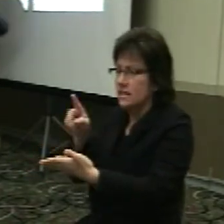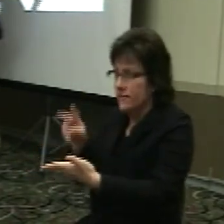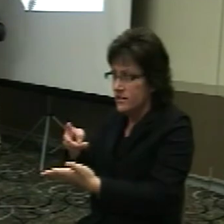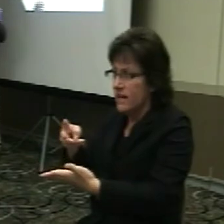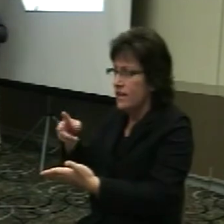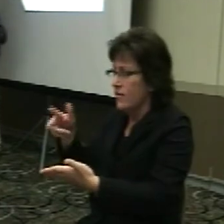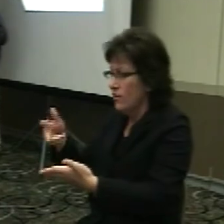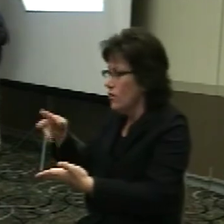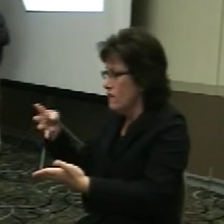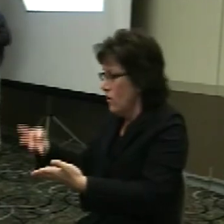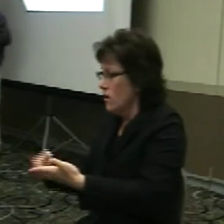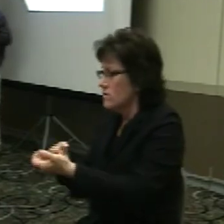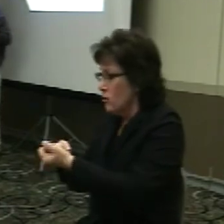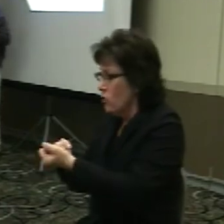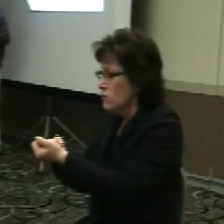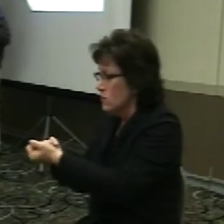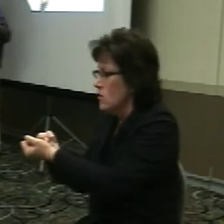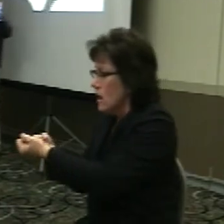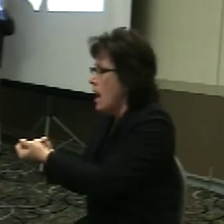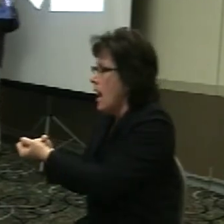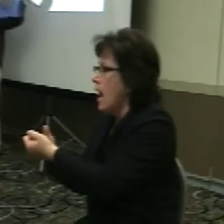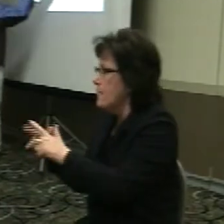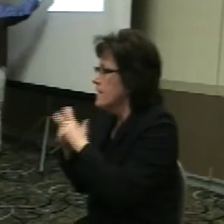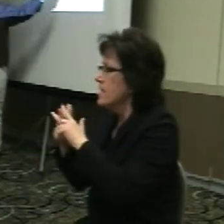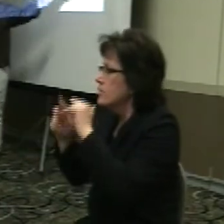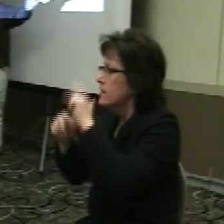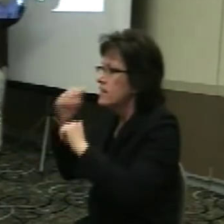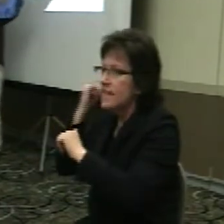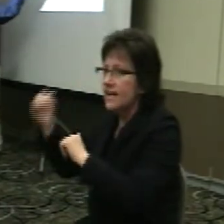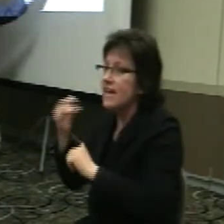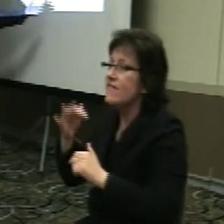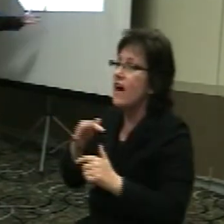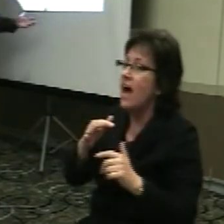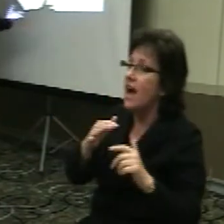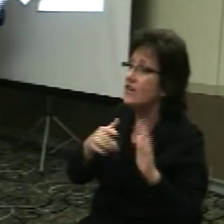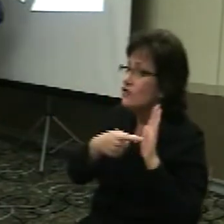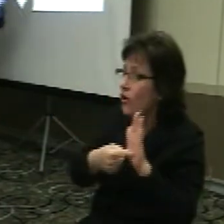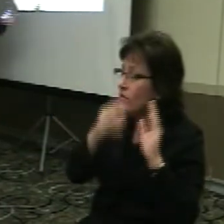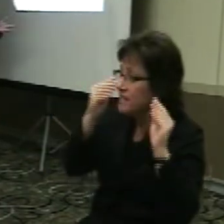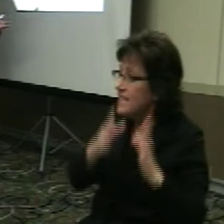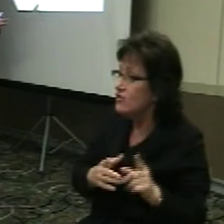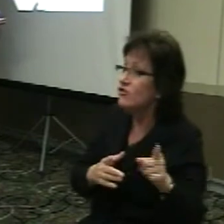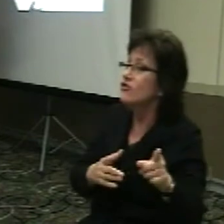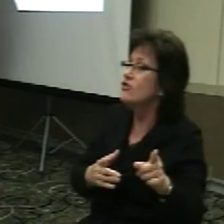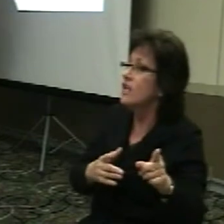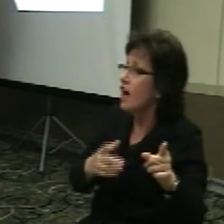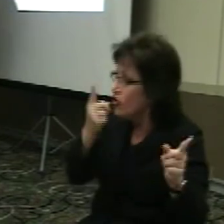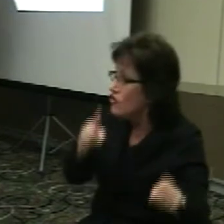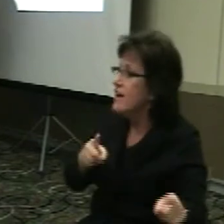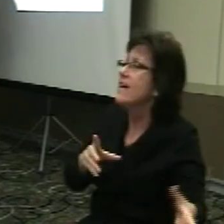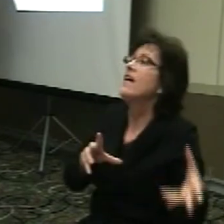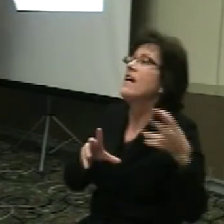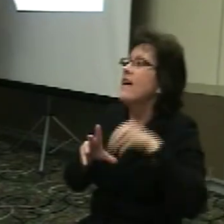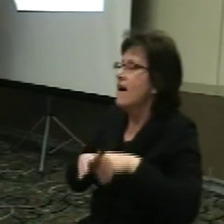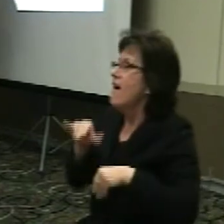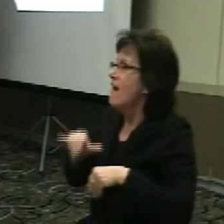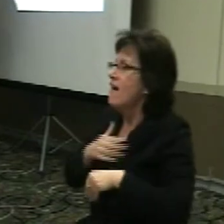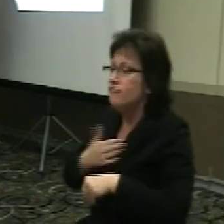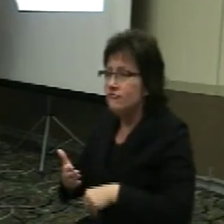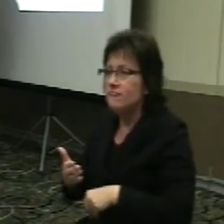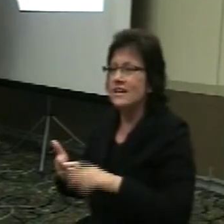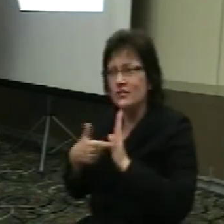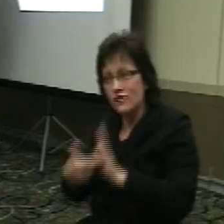that, I begin to build an idea. But I've got to get the teacher on board, and so if I can show it to her, if I can show it to him, here's what's going on. Here's what we want it to